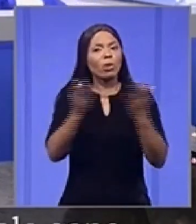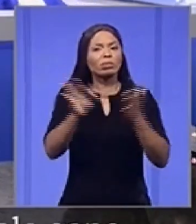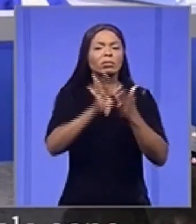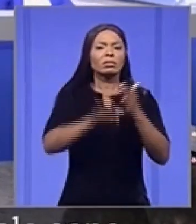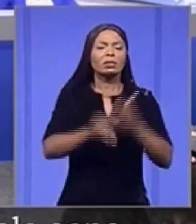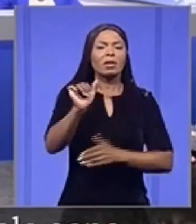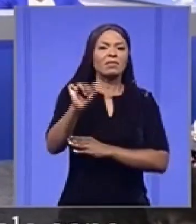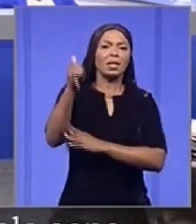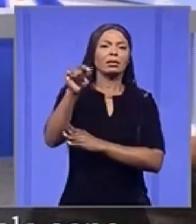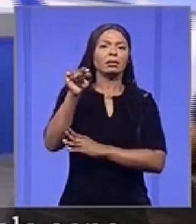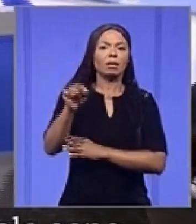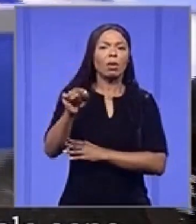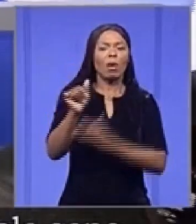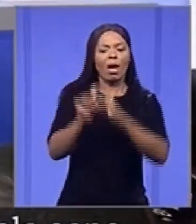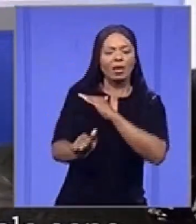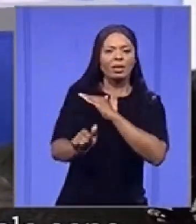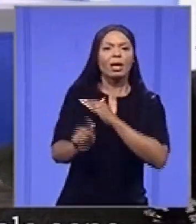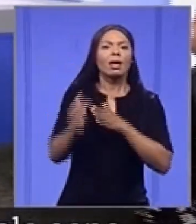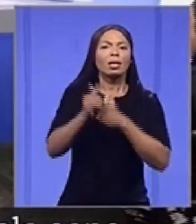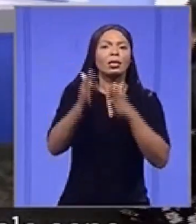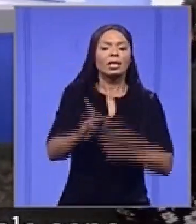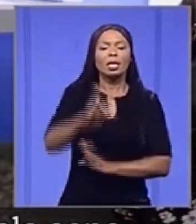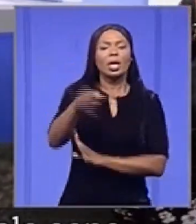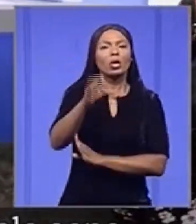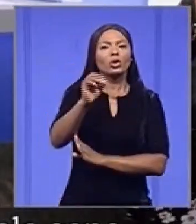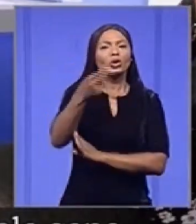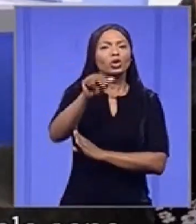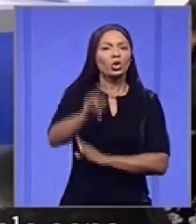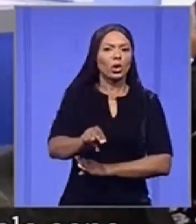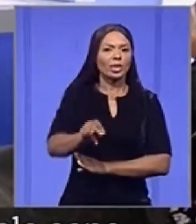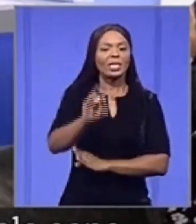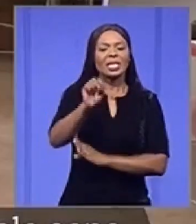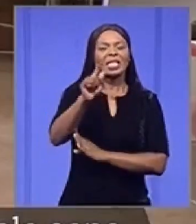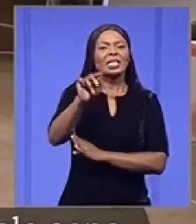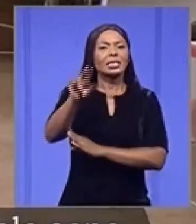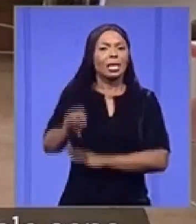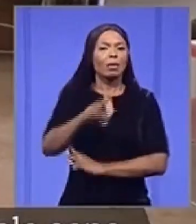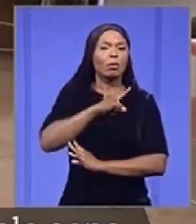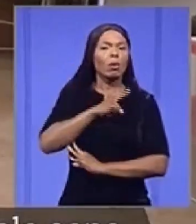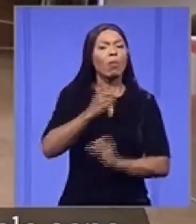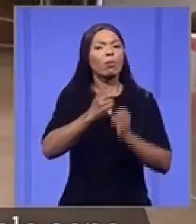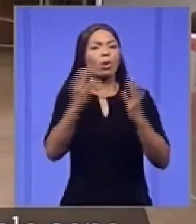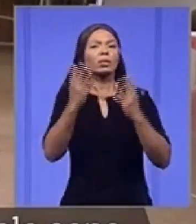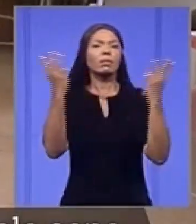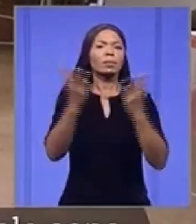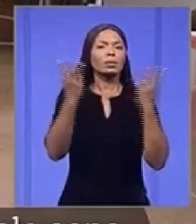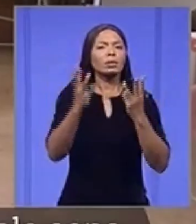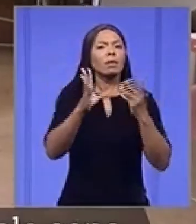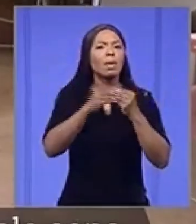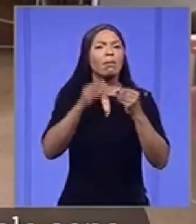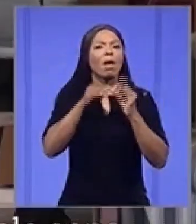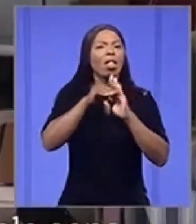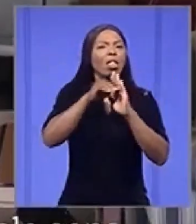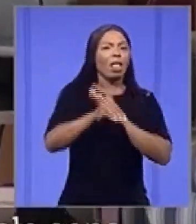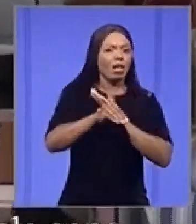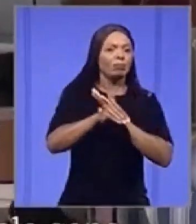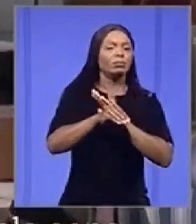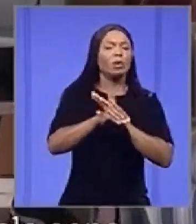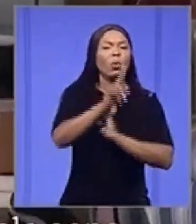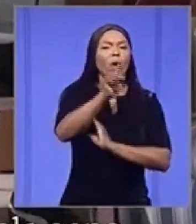ntlha tsa lekoko ka fa tlase ga boeteledipele jwa John Steenhuisen morago ga gore palogotlhe ya balatedi ba lekoko e ya tlase ka diperesente